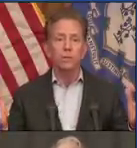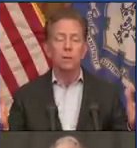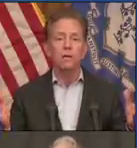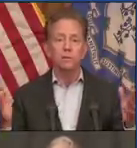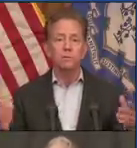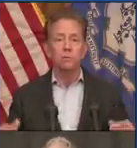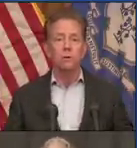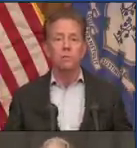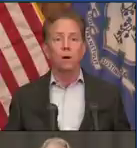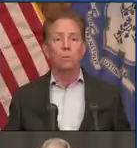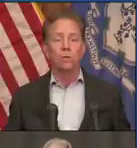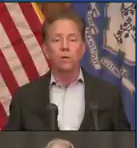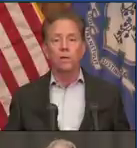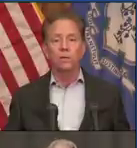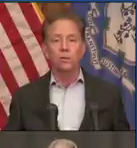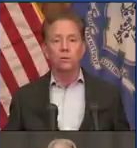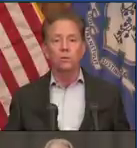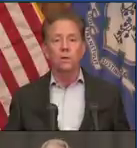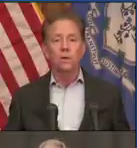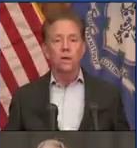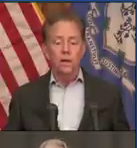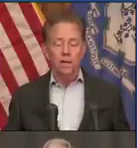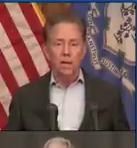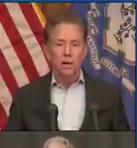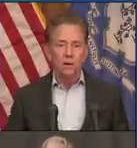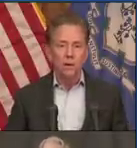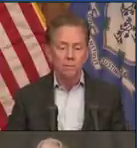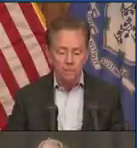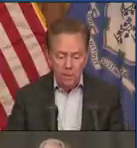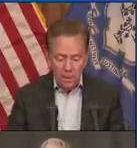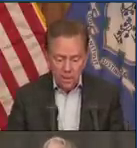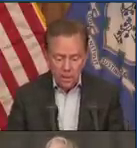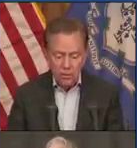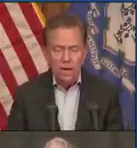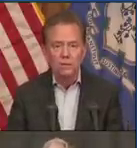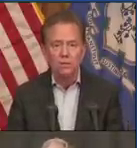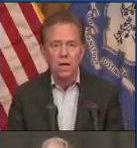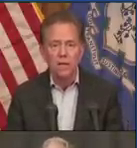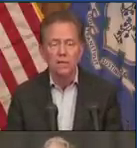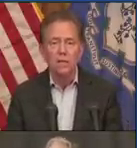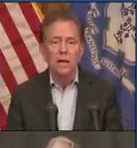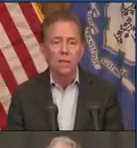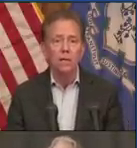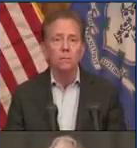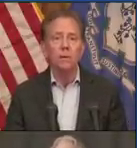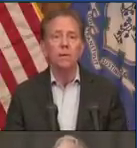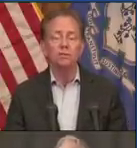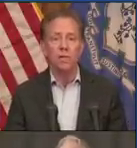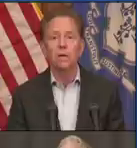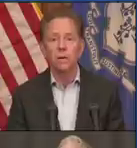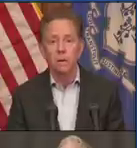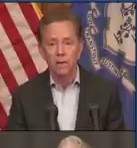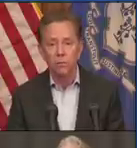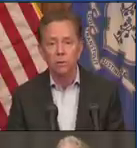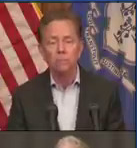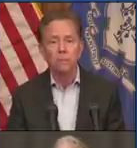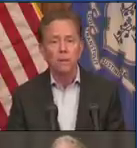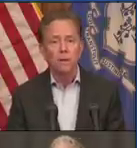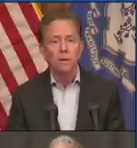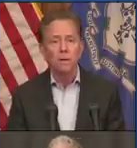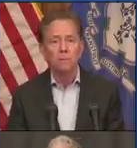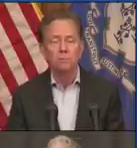of perspective to what we're trying to do. And they are, Dr. Scott Gottlieb and Zeke